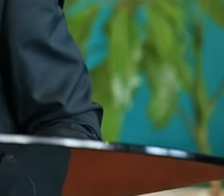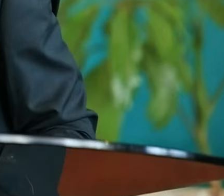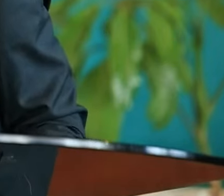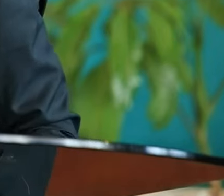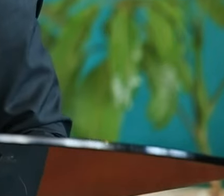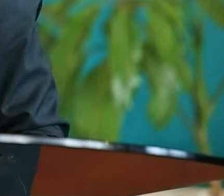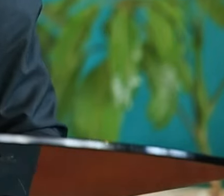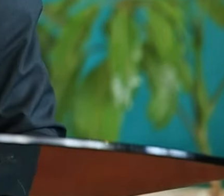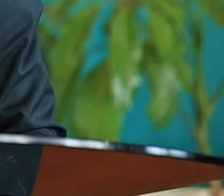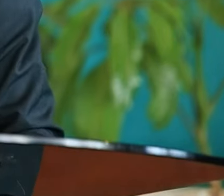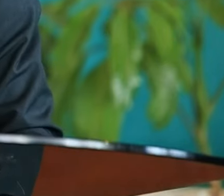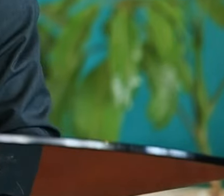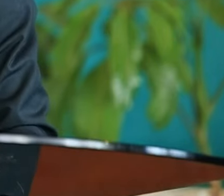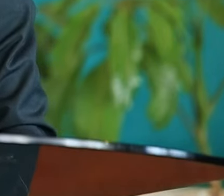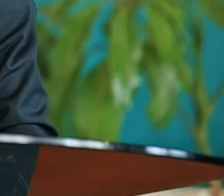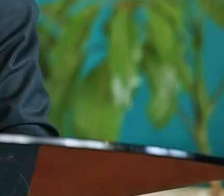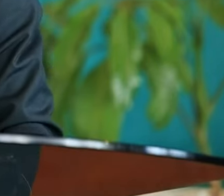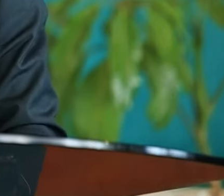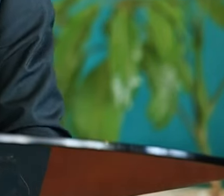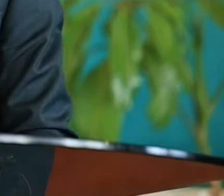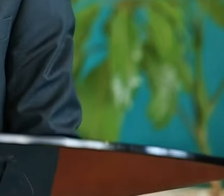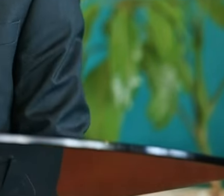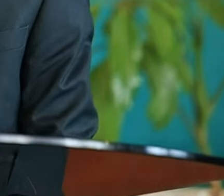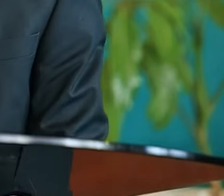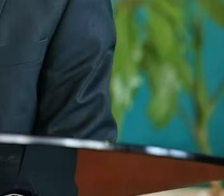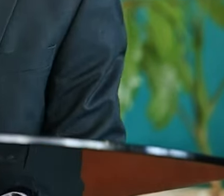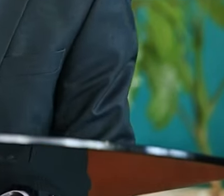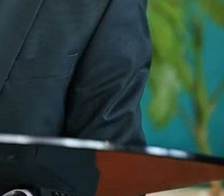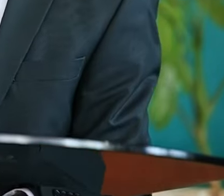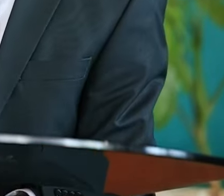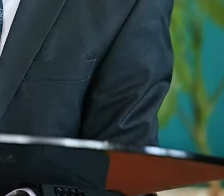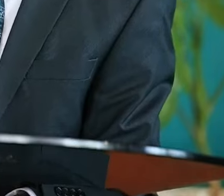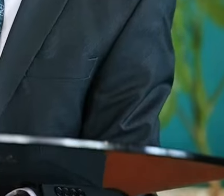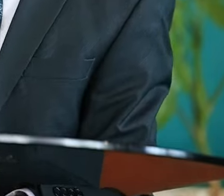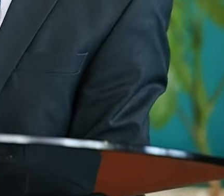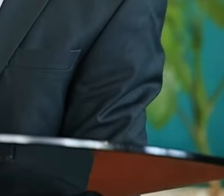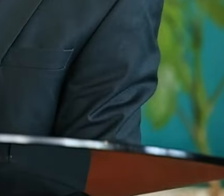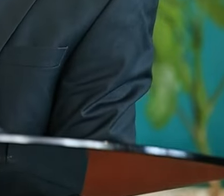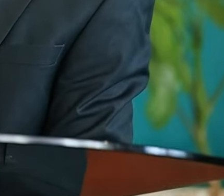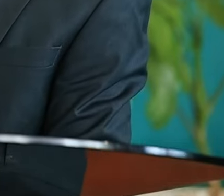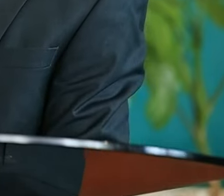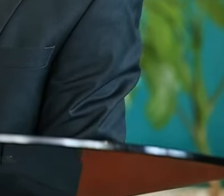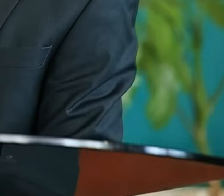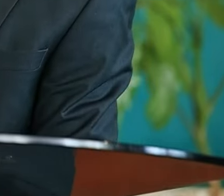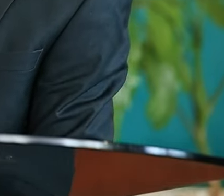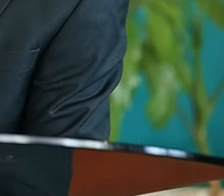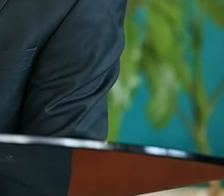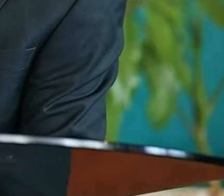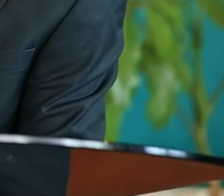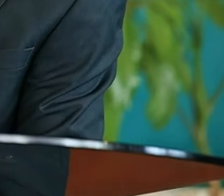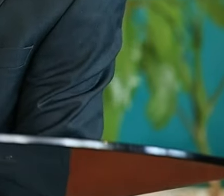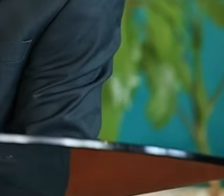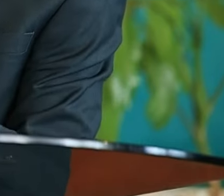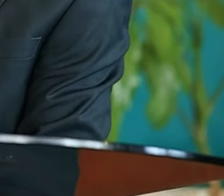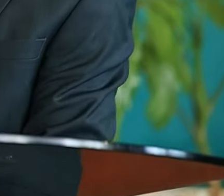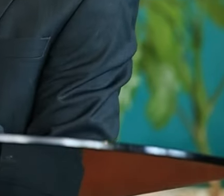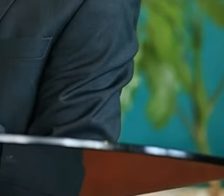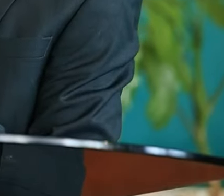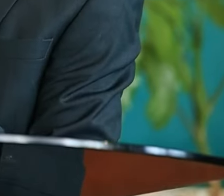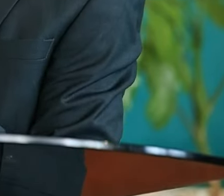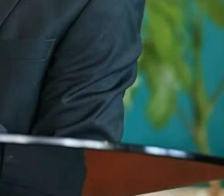Holy Spirit. And now, the much more again. Paul says, apart from